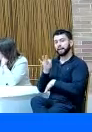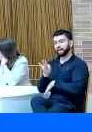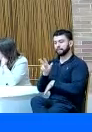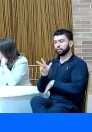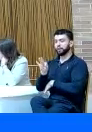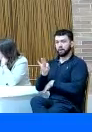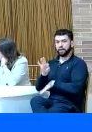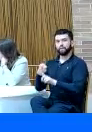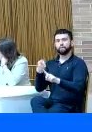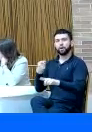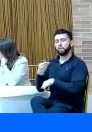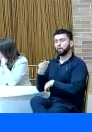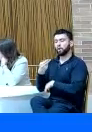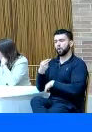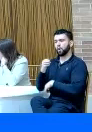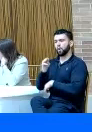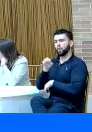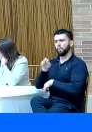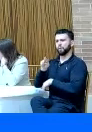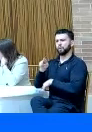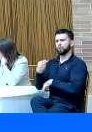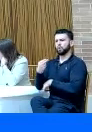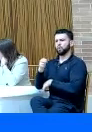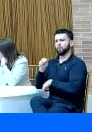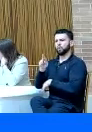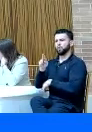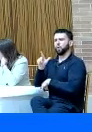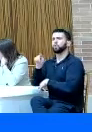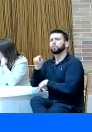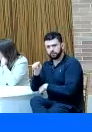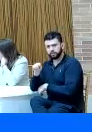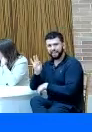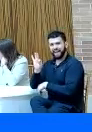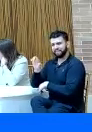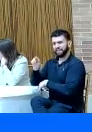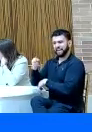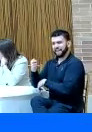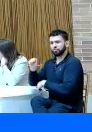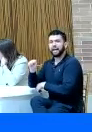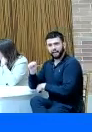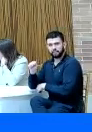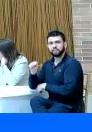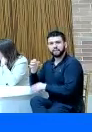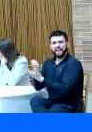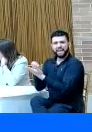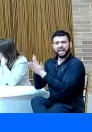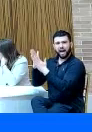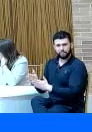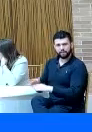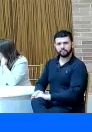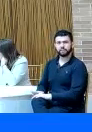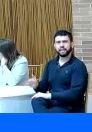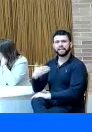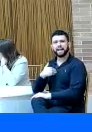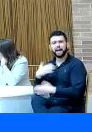hom Holt the fha's principal housing e econ that set out the principles of sound public and private